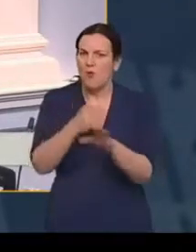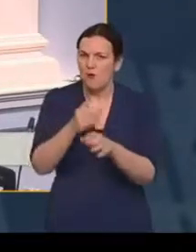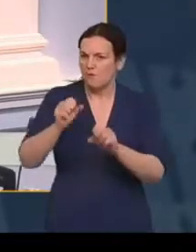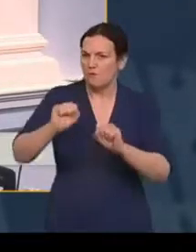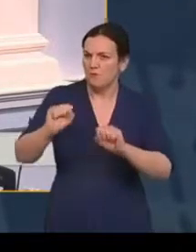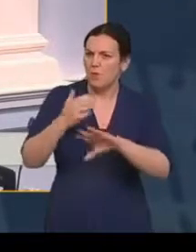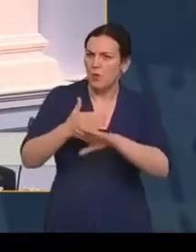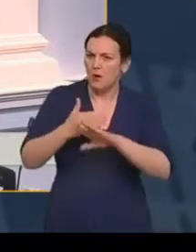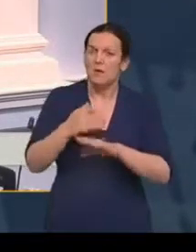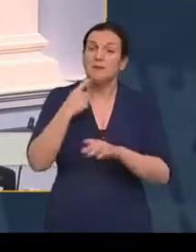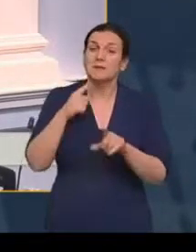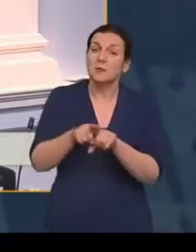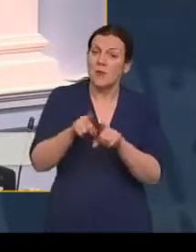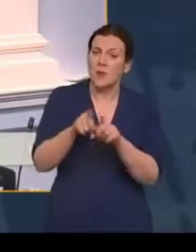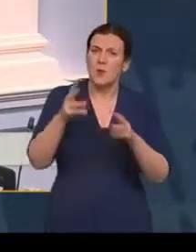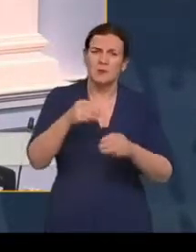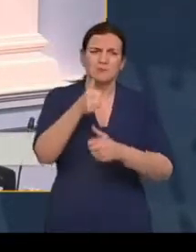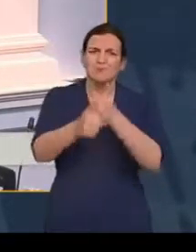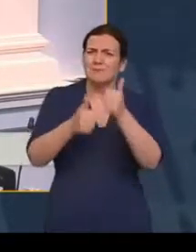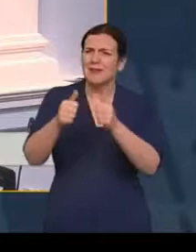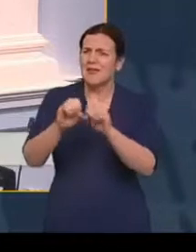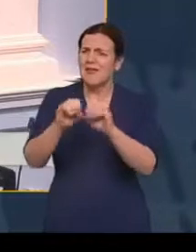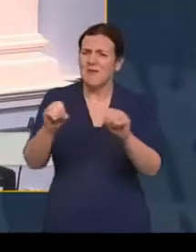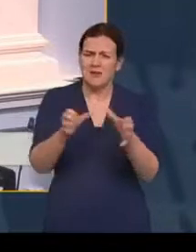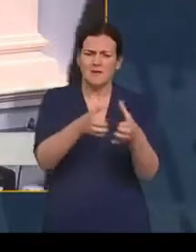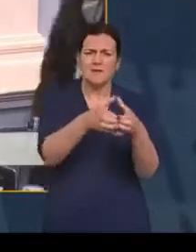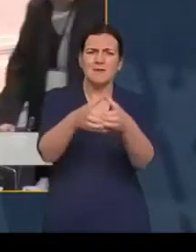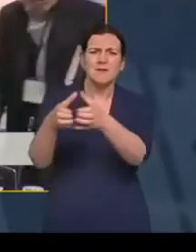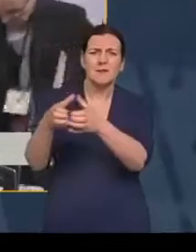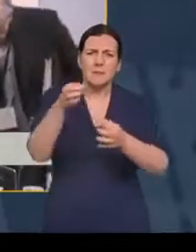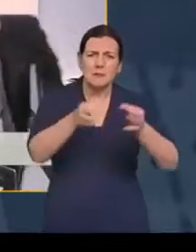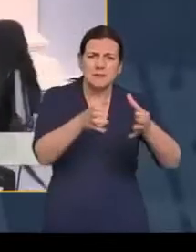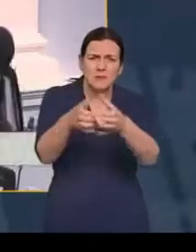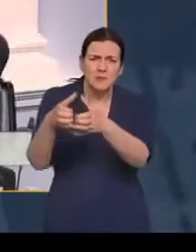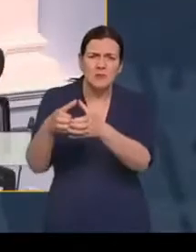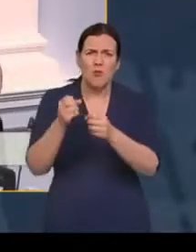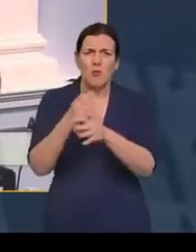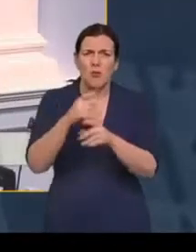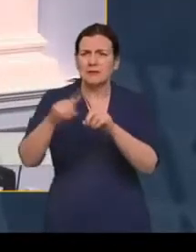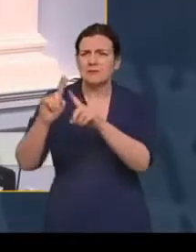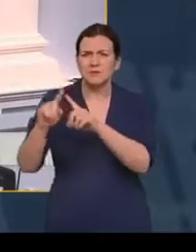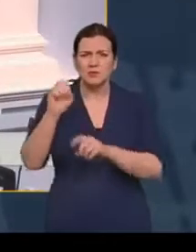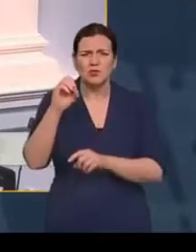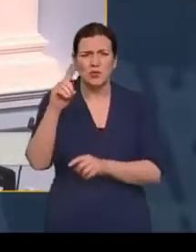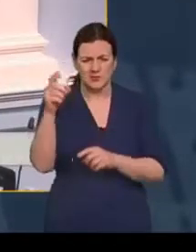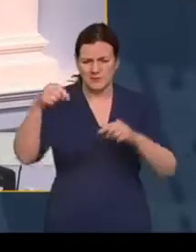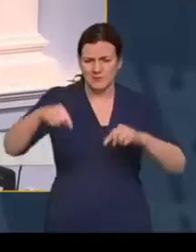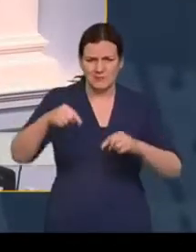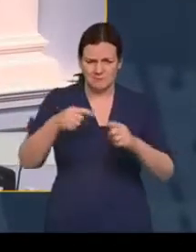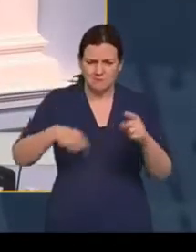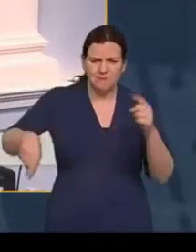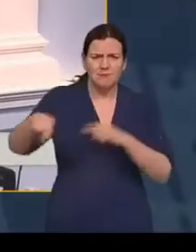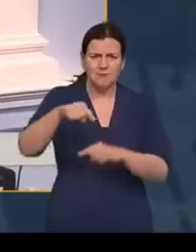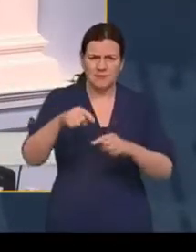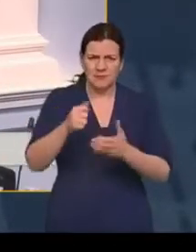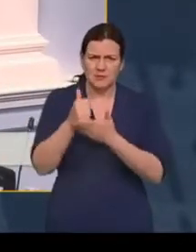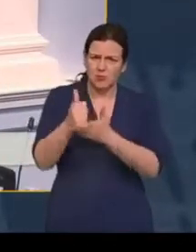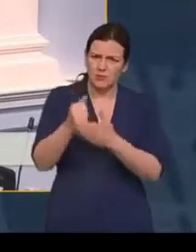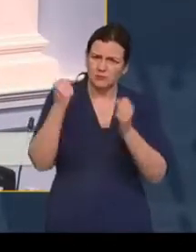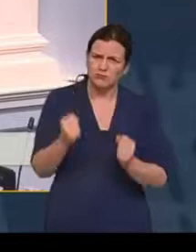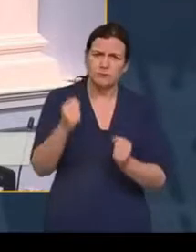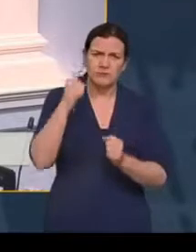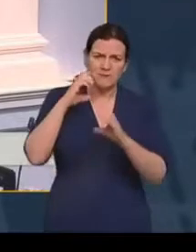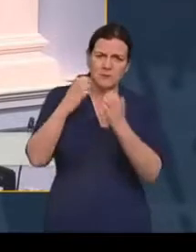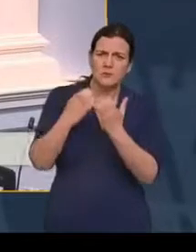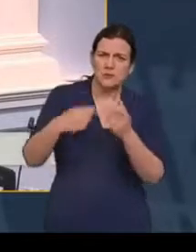work. But I also want to commend you right across every single party in the Seanad, all the senators that were very, very supportive